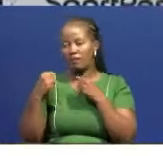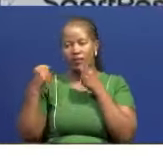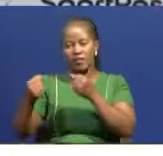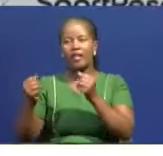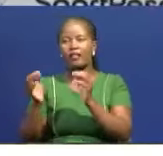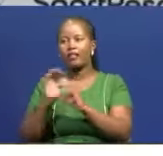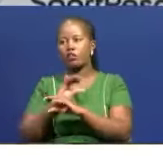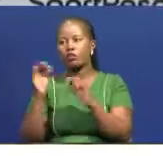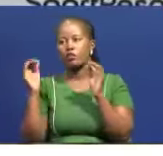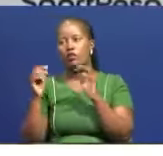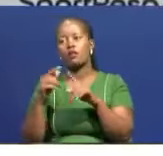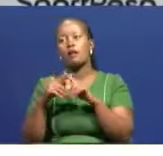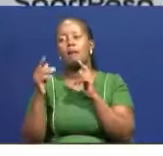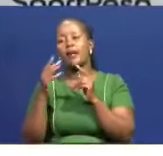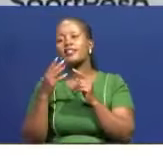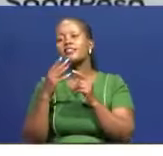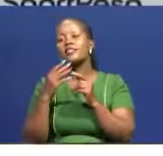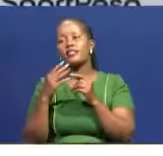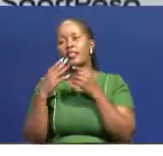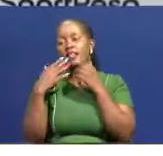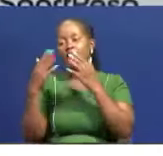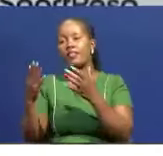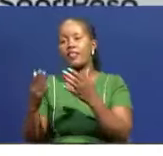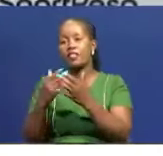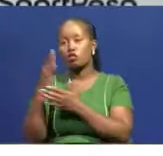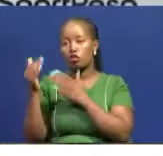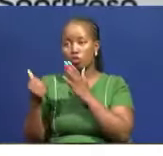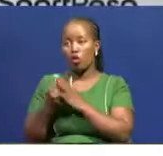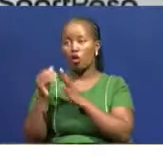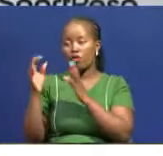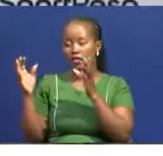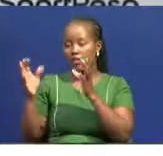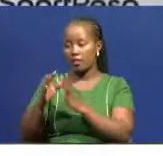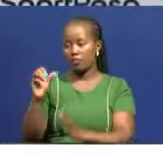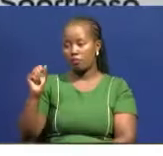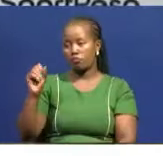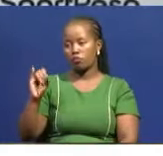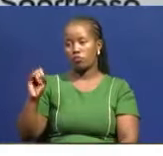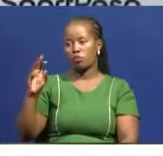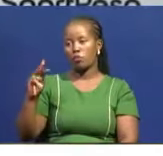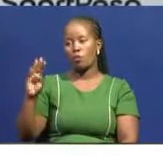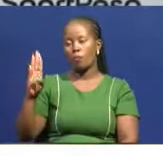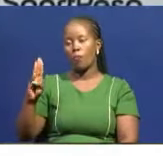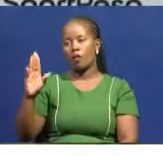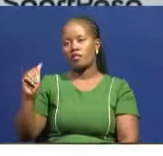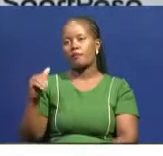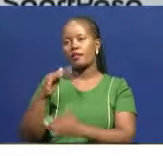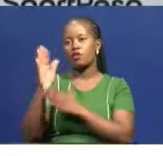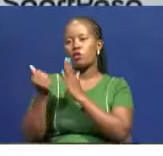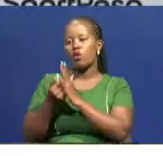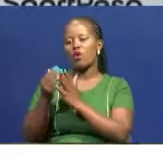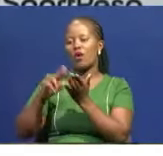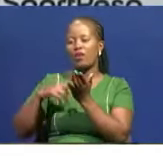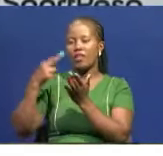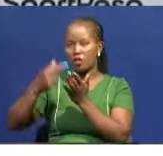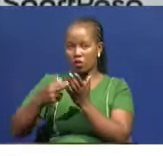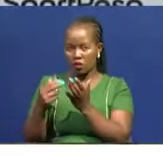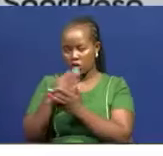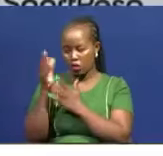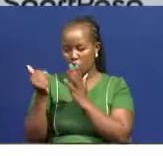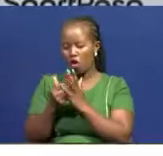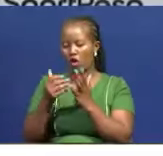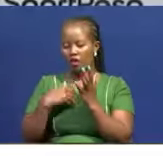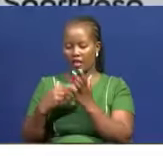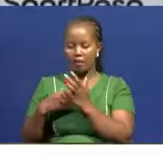I think credit goes to Simon Jawichre and also the Simbas setup. All the resources for the Simbas were brought